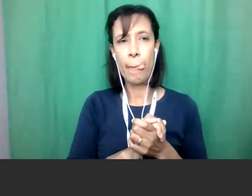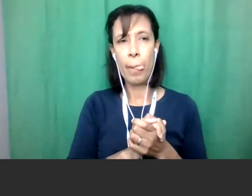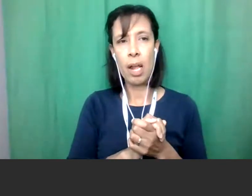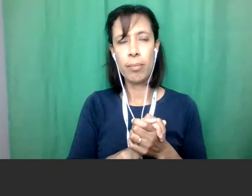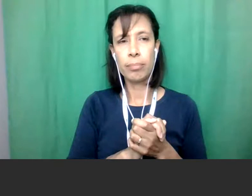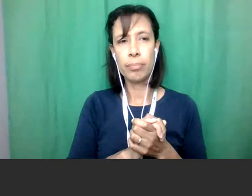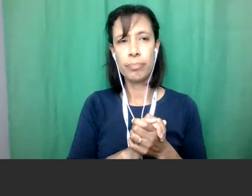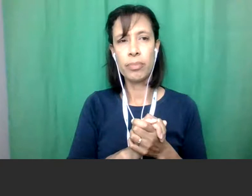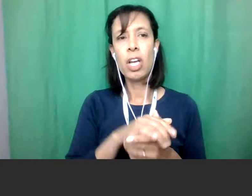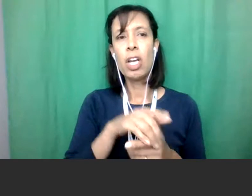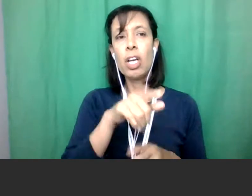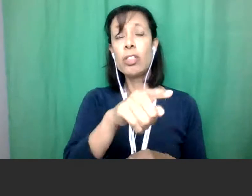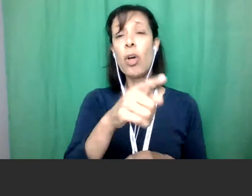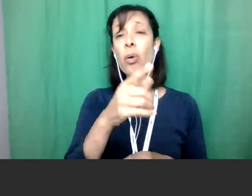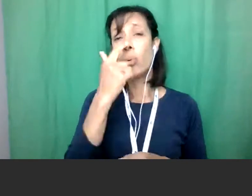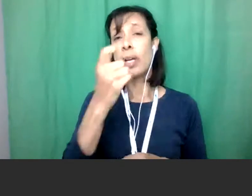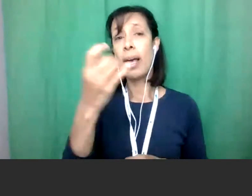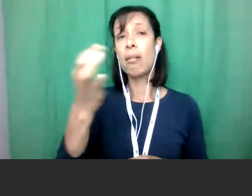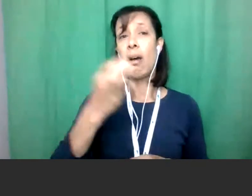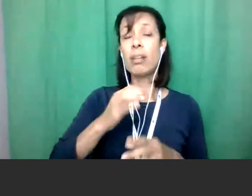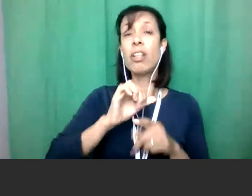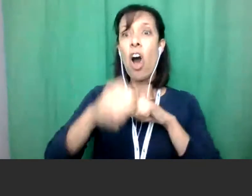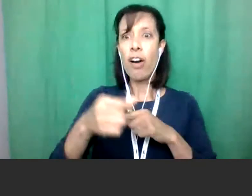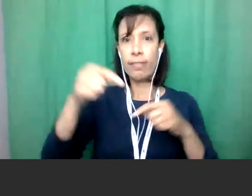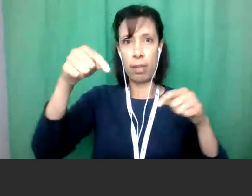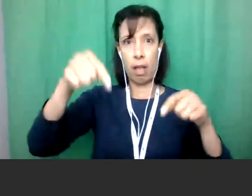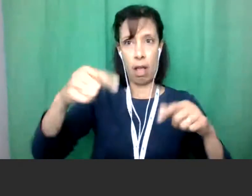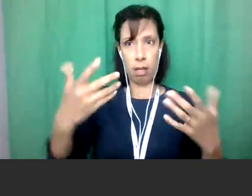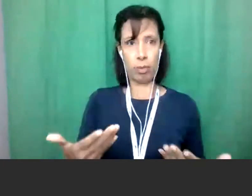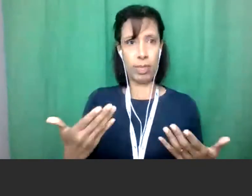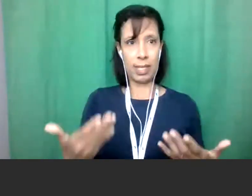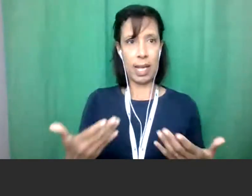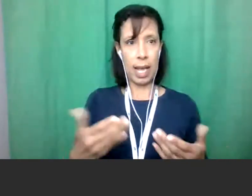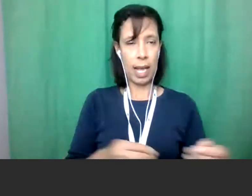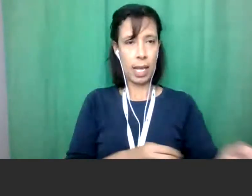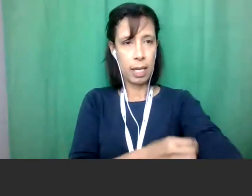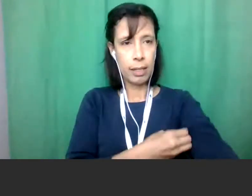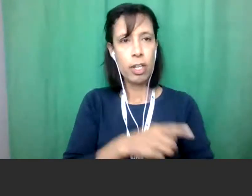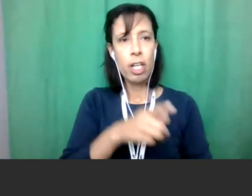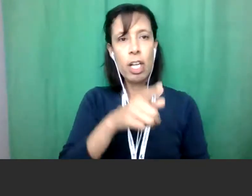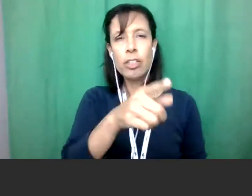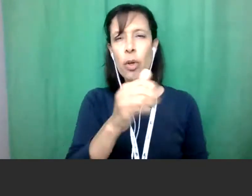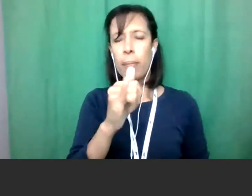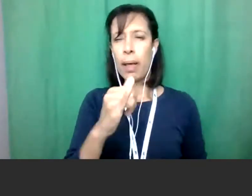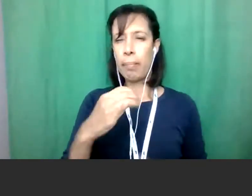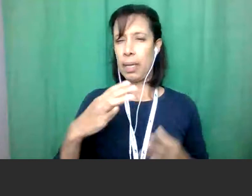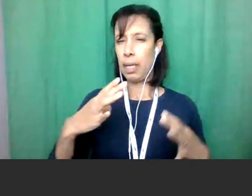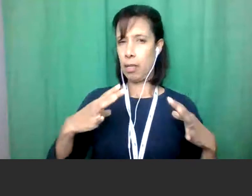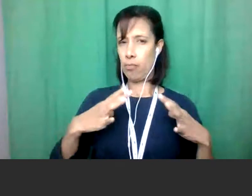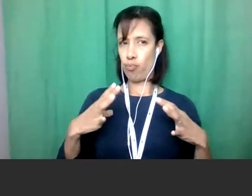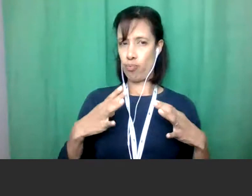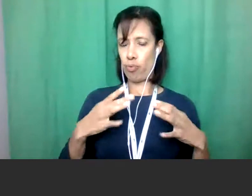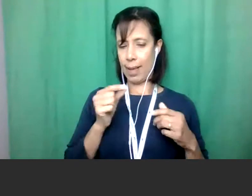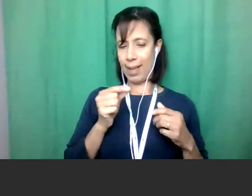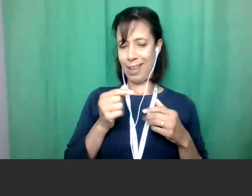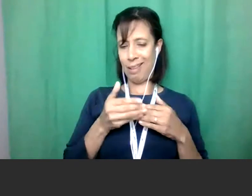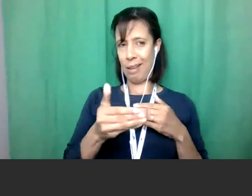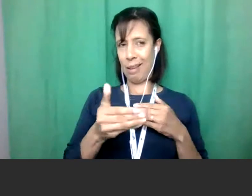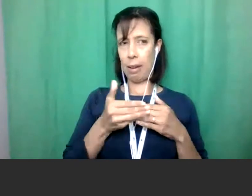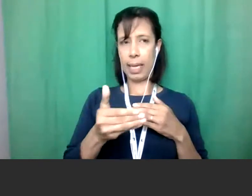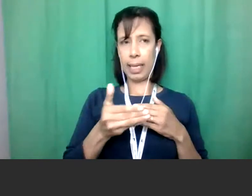know. Give me a little bit more time. I might see if anyone fancies a brief break in a moment, but then I want to